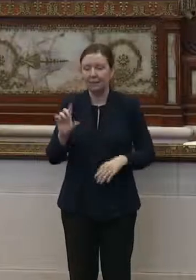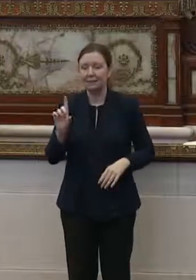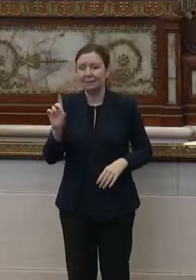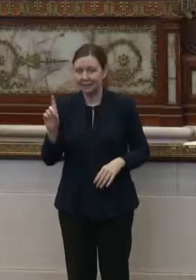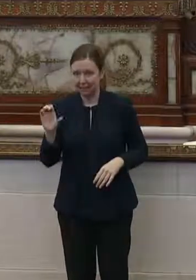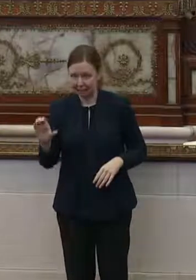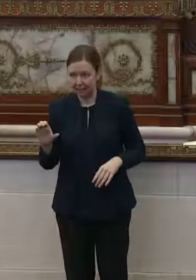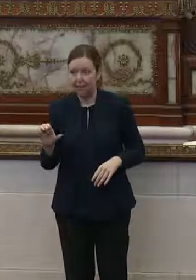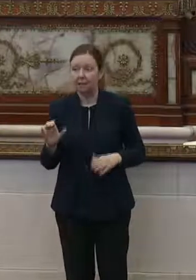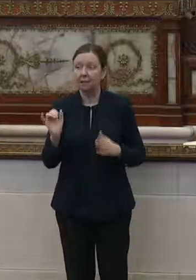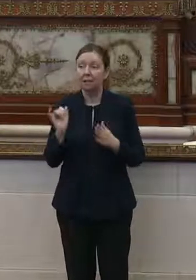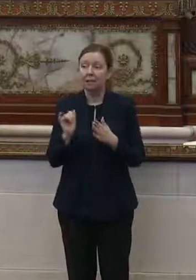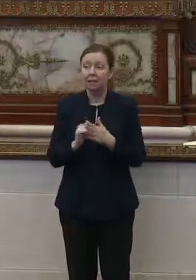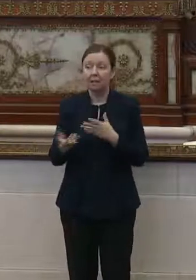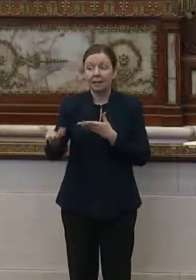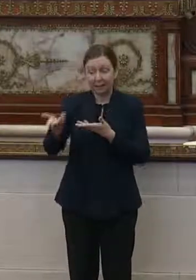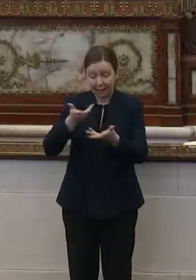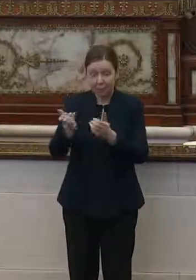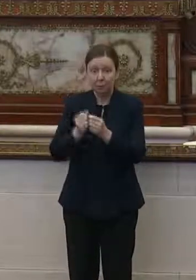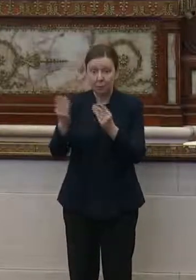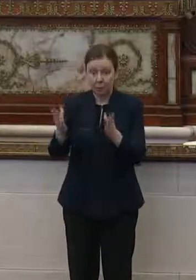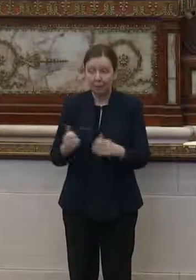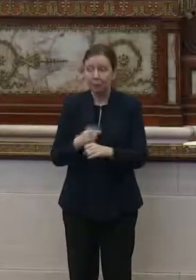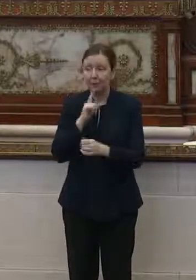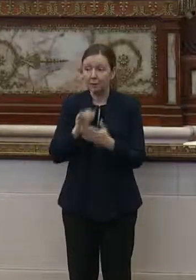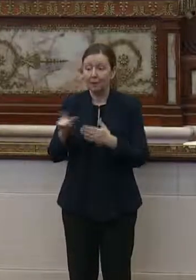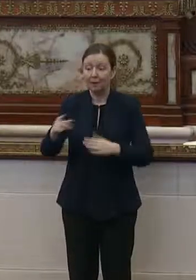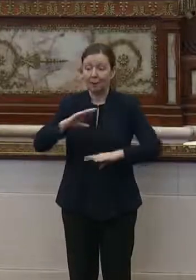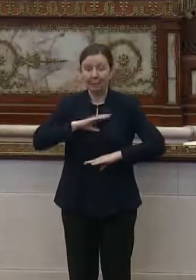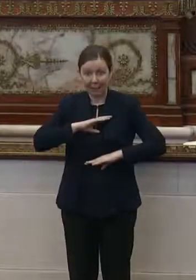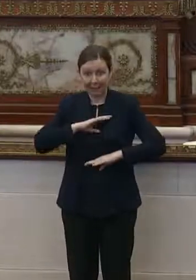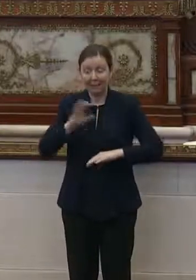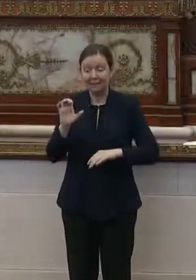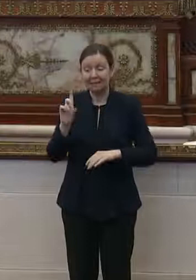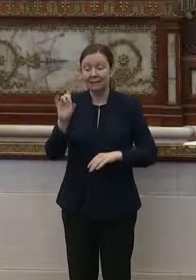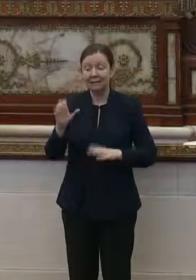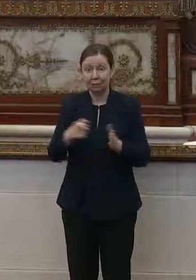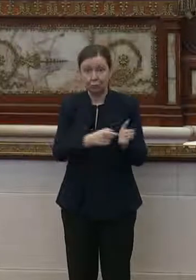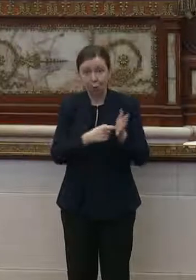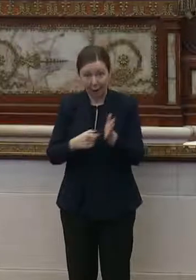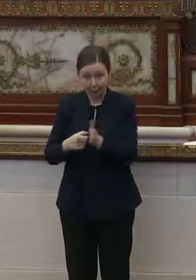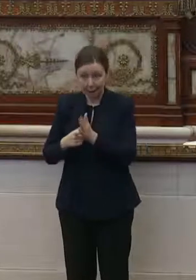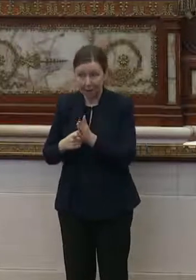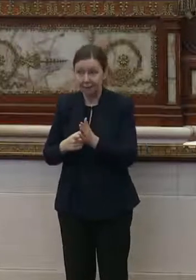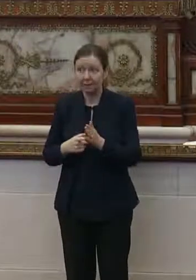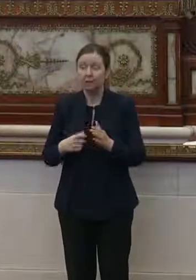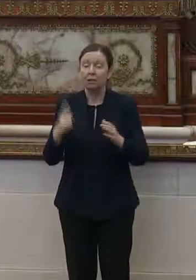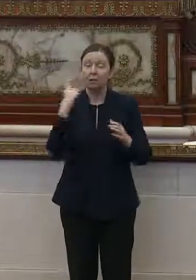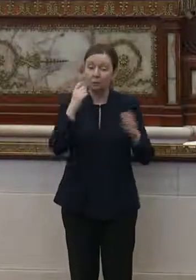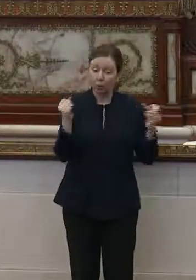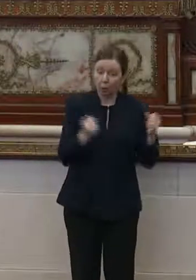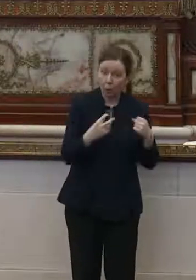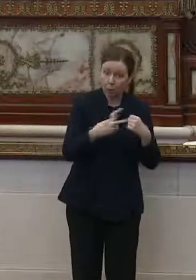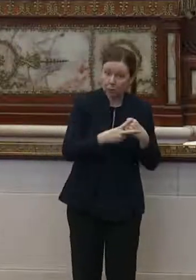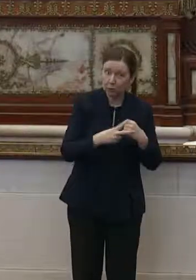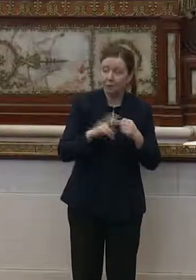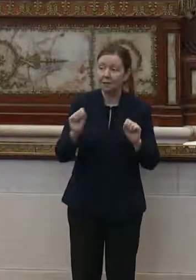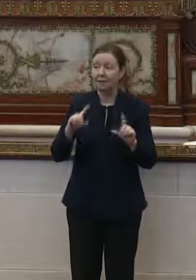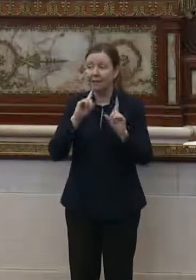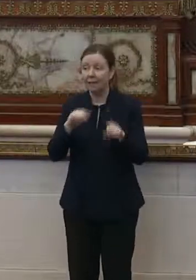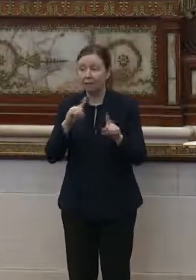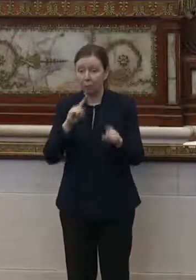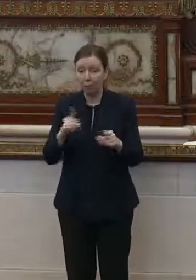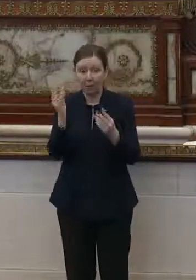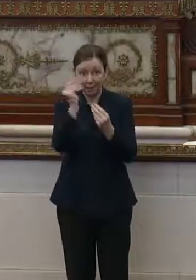the immunization program then engages with the providers to ensure that they are meeting the CDC requirements for cold storage and that they can report to the immunization